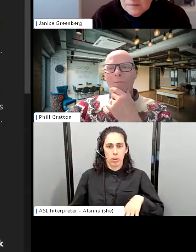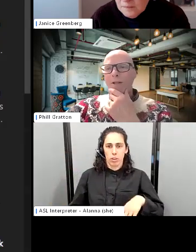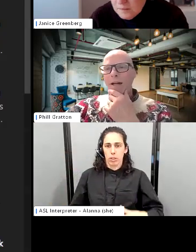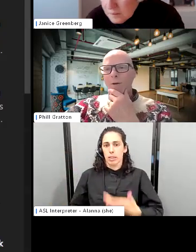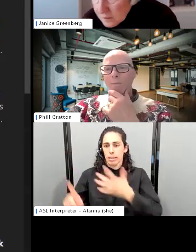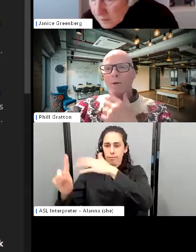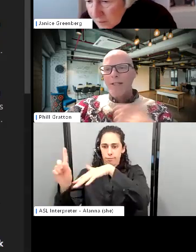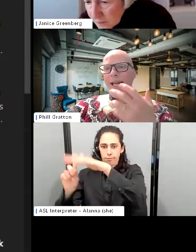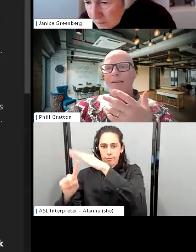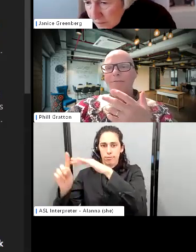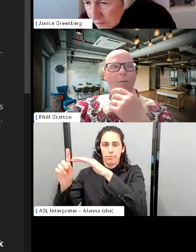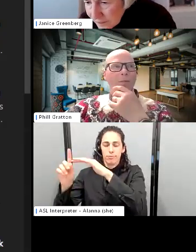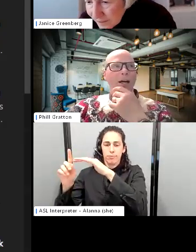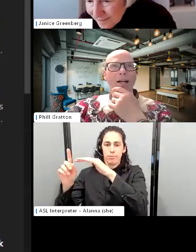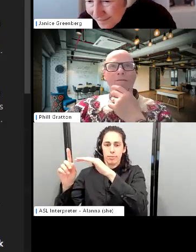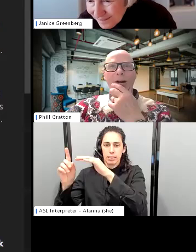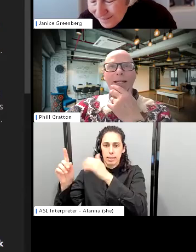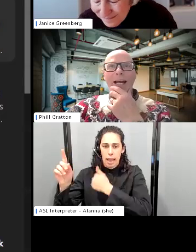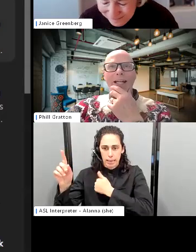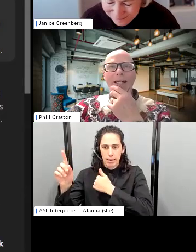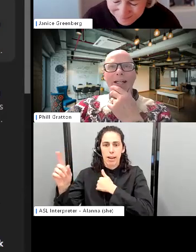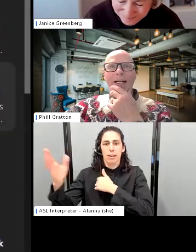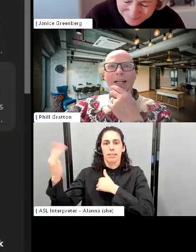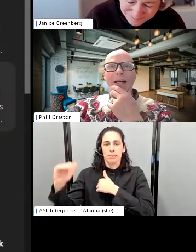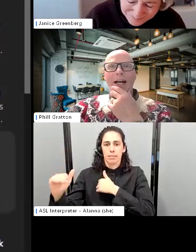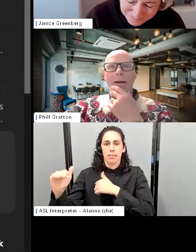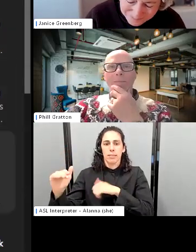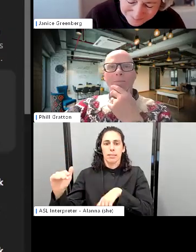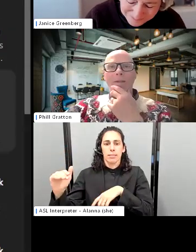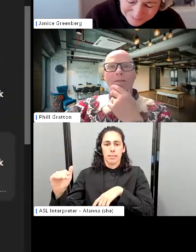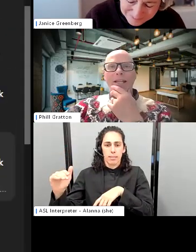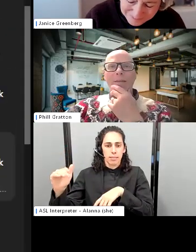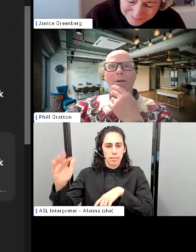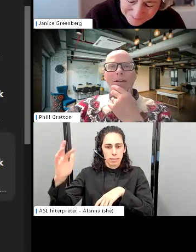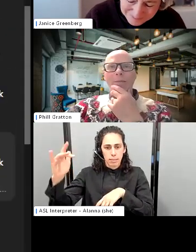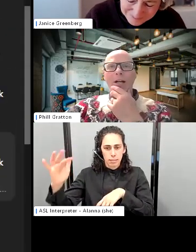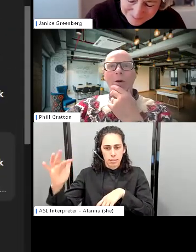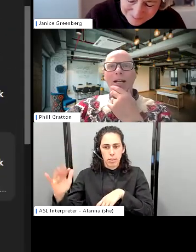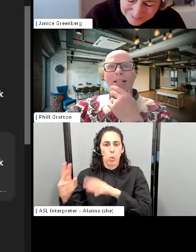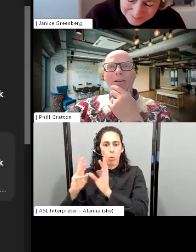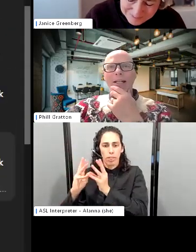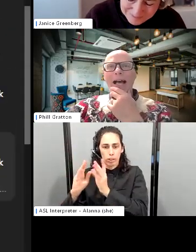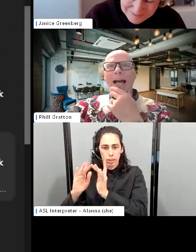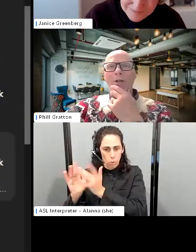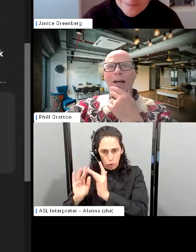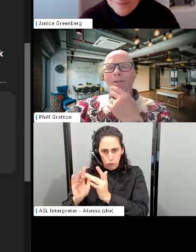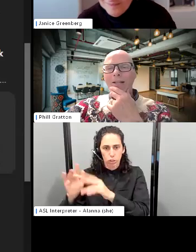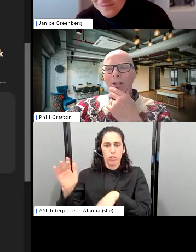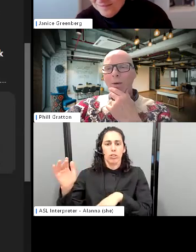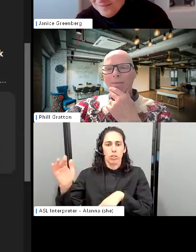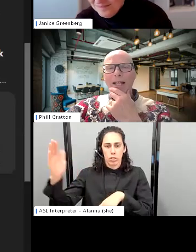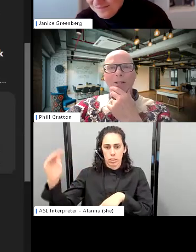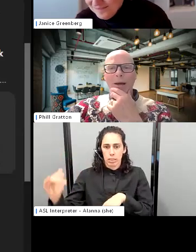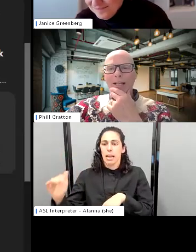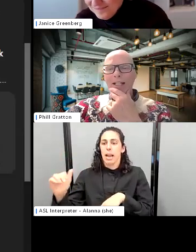So Weather Network pulls data from Environment Canada. If I keep going here at the bottom, I see here it is. AccuWeather